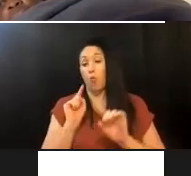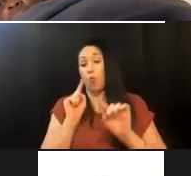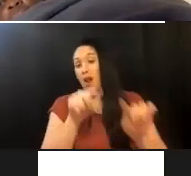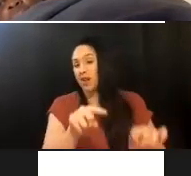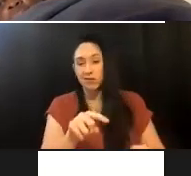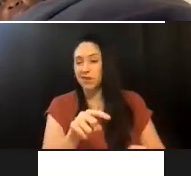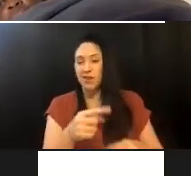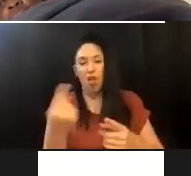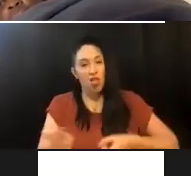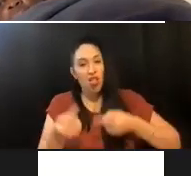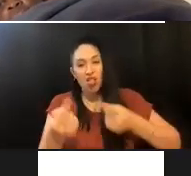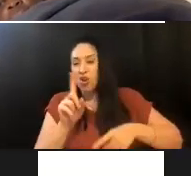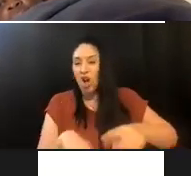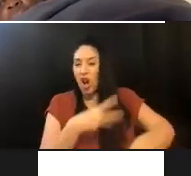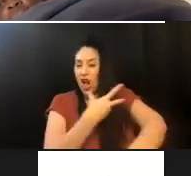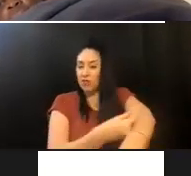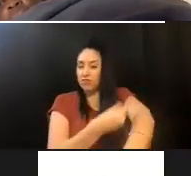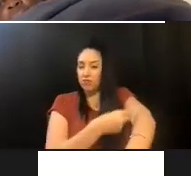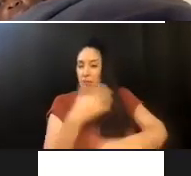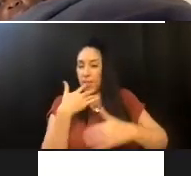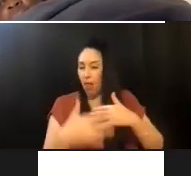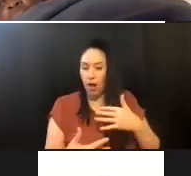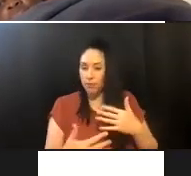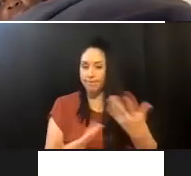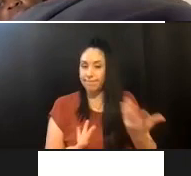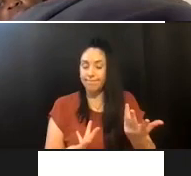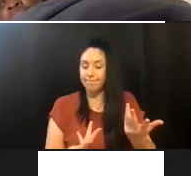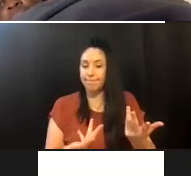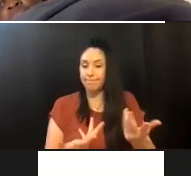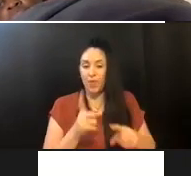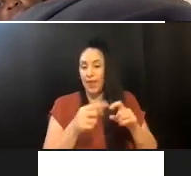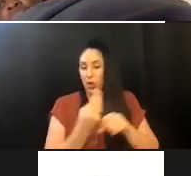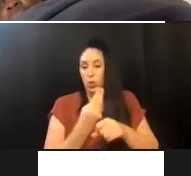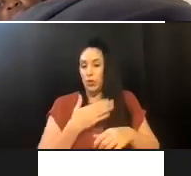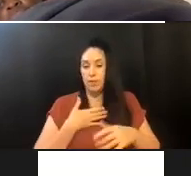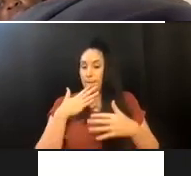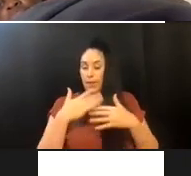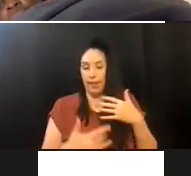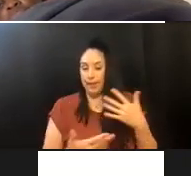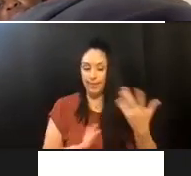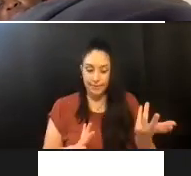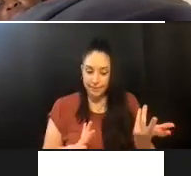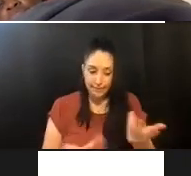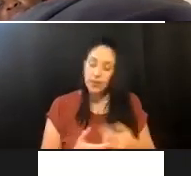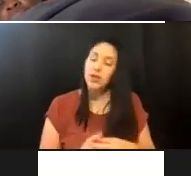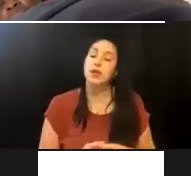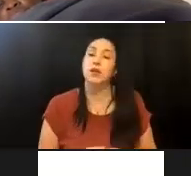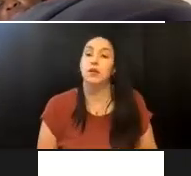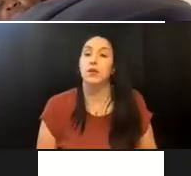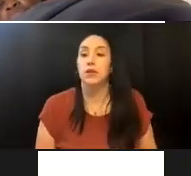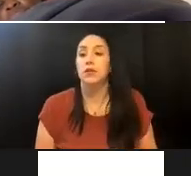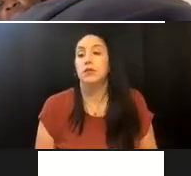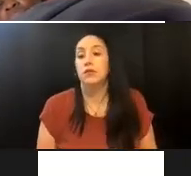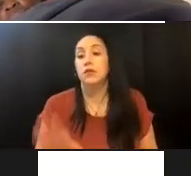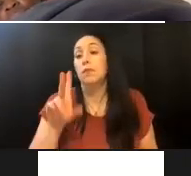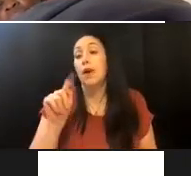blood. So they were not able to use my blood sample. But you can also do